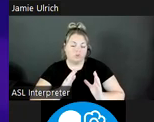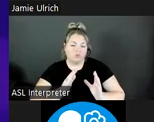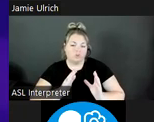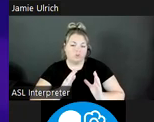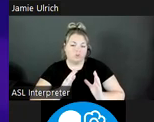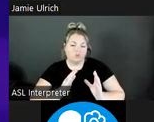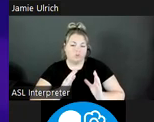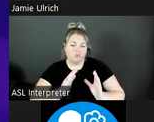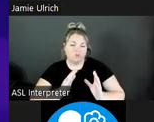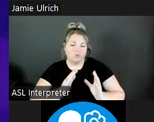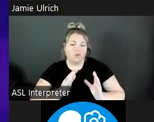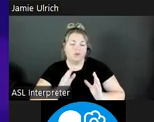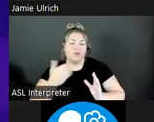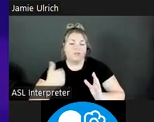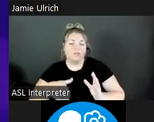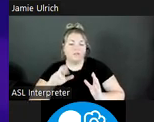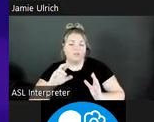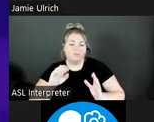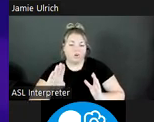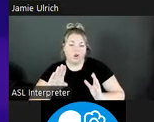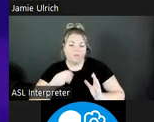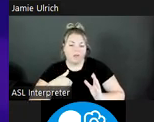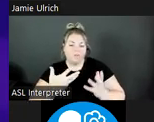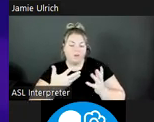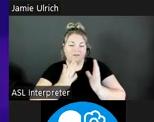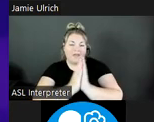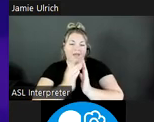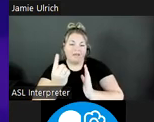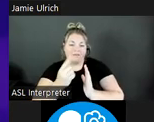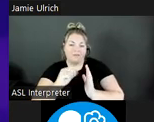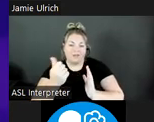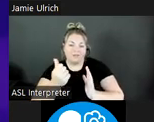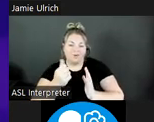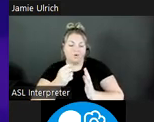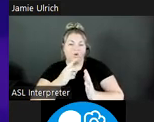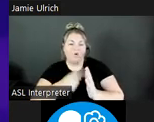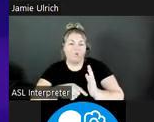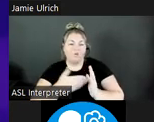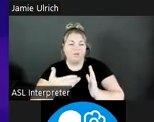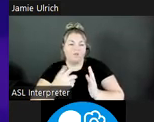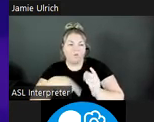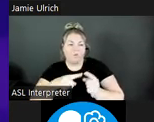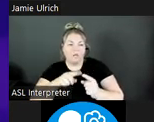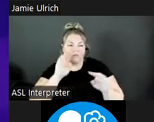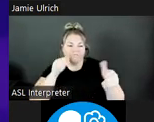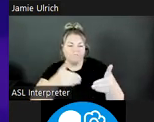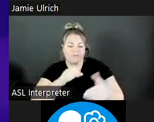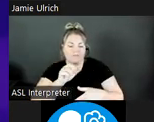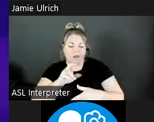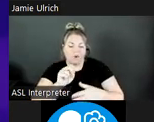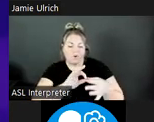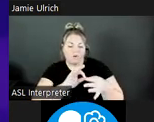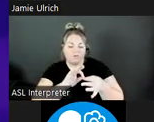thoughts? yeah, this is Rob. I was going to ask something else. One of the things when it comes to care coordination and crisis